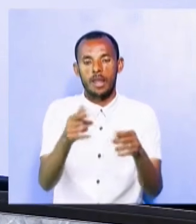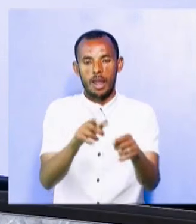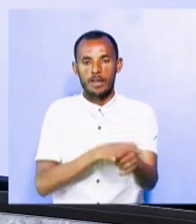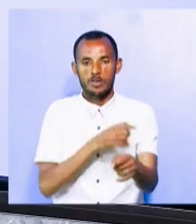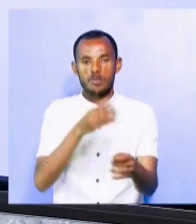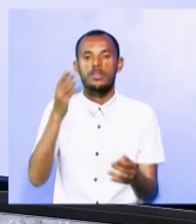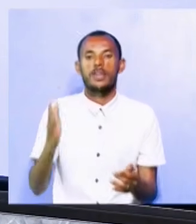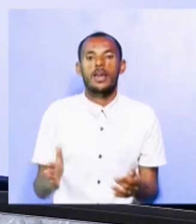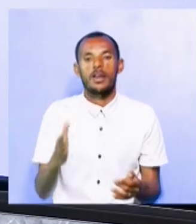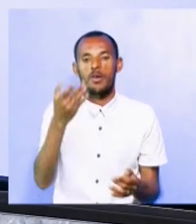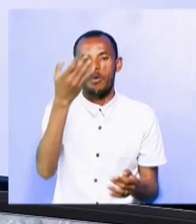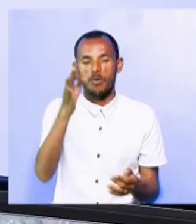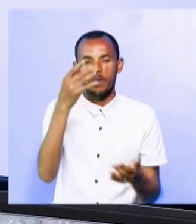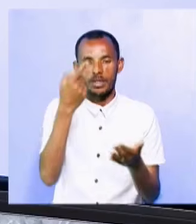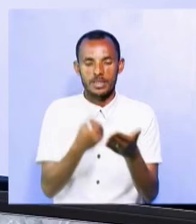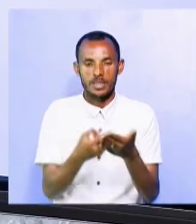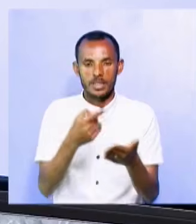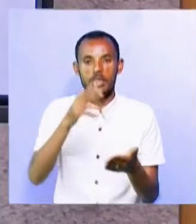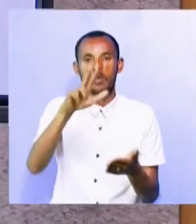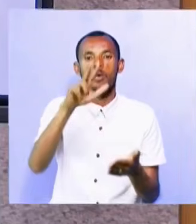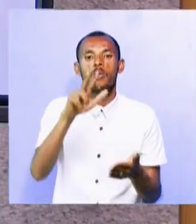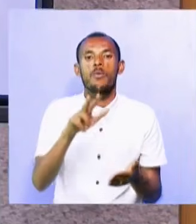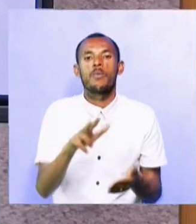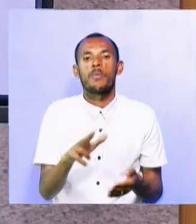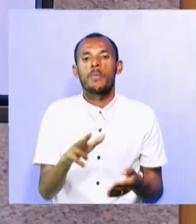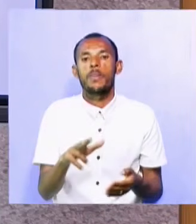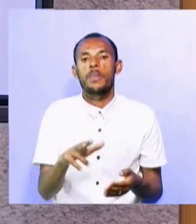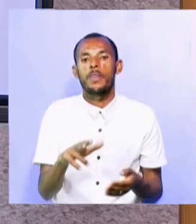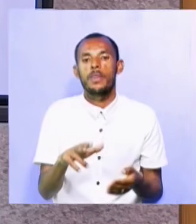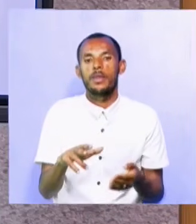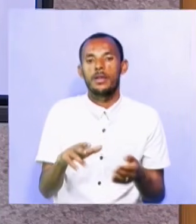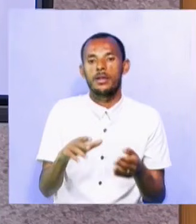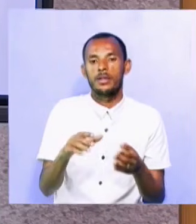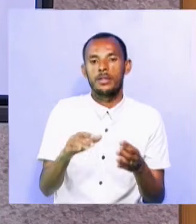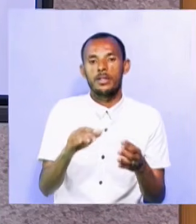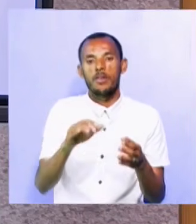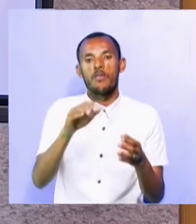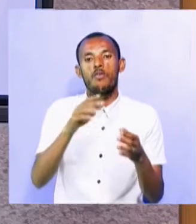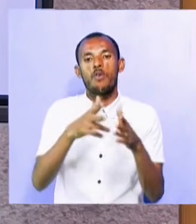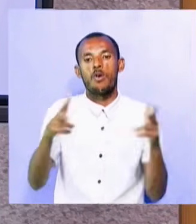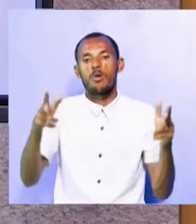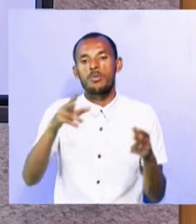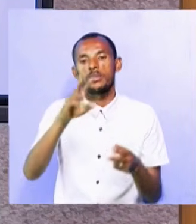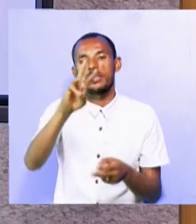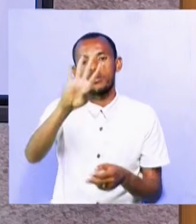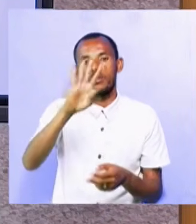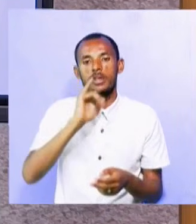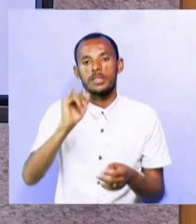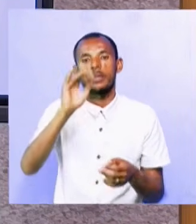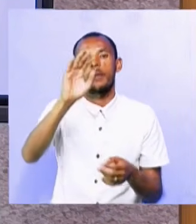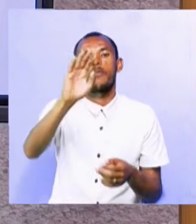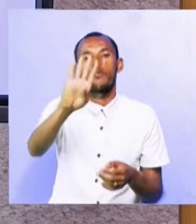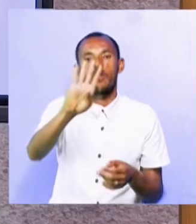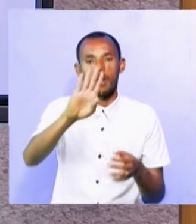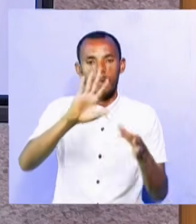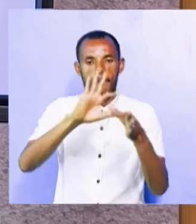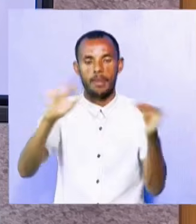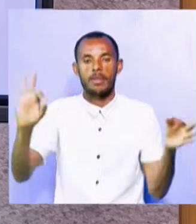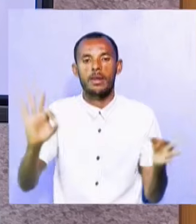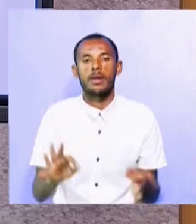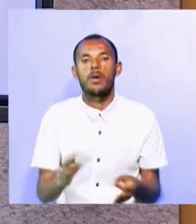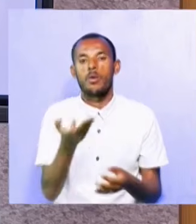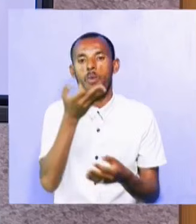the side of this cube, whose volume is 64, is 4 meter, okay?